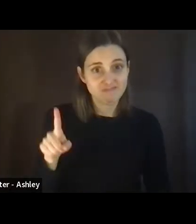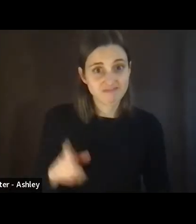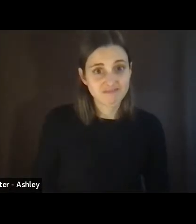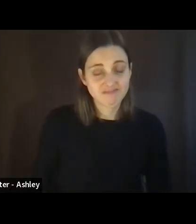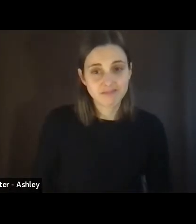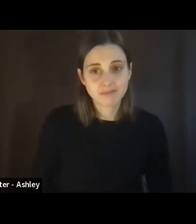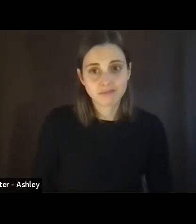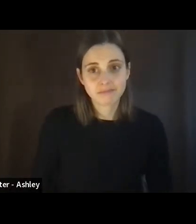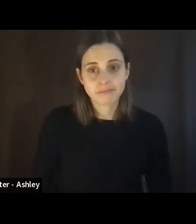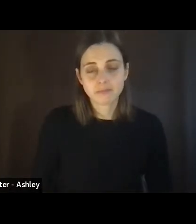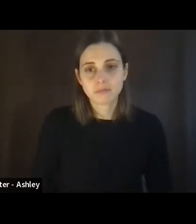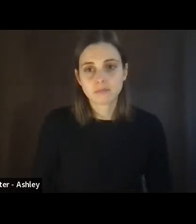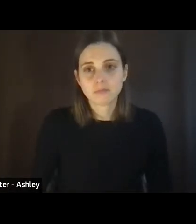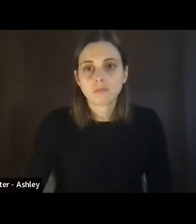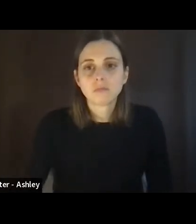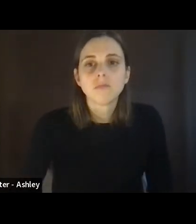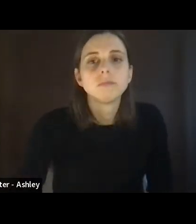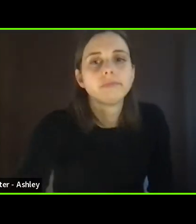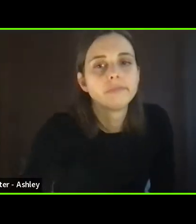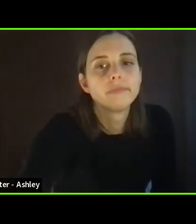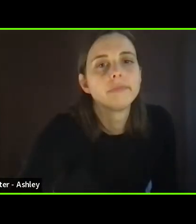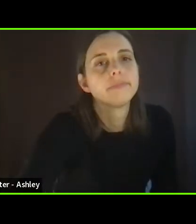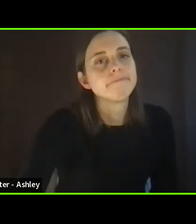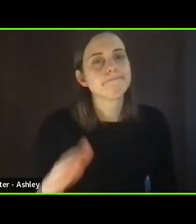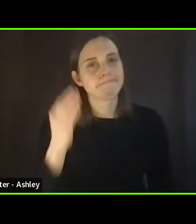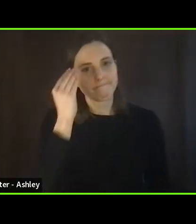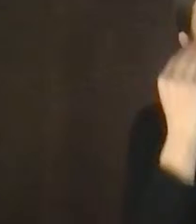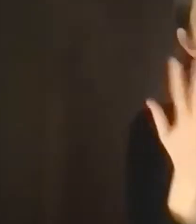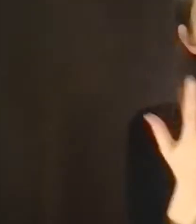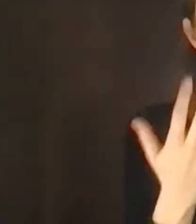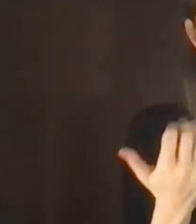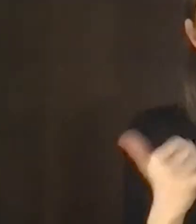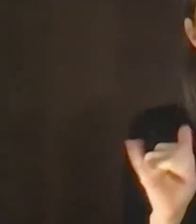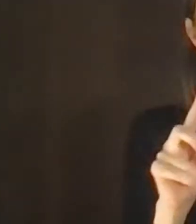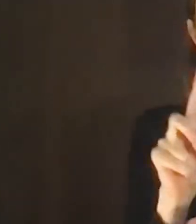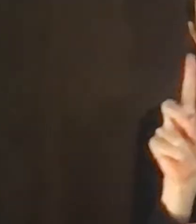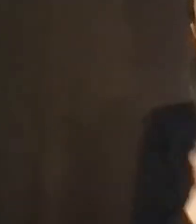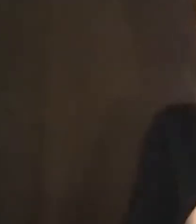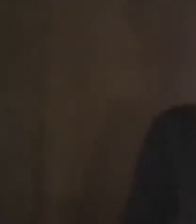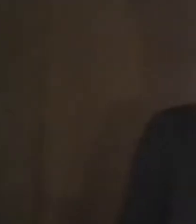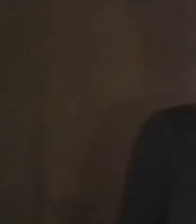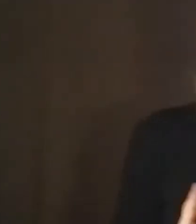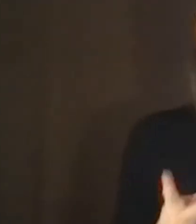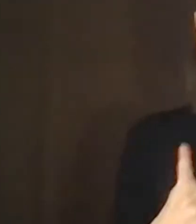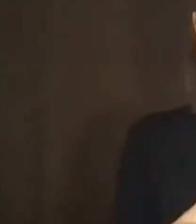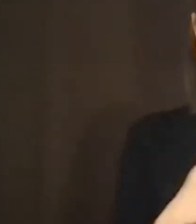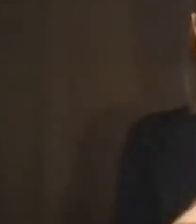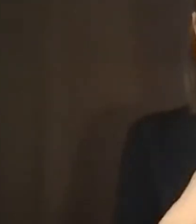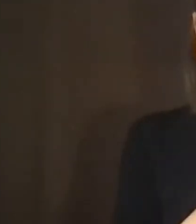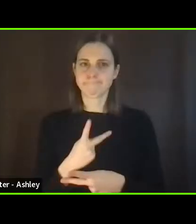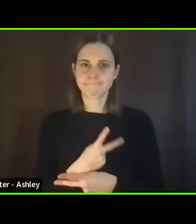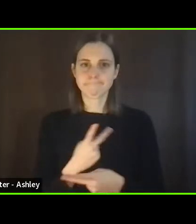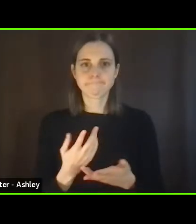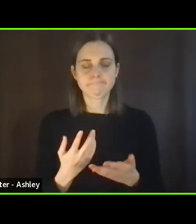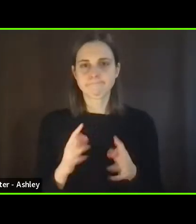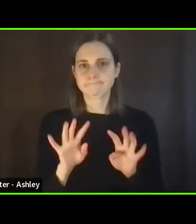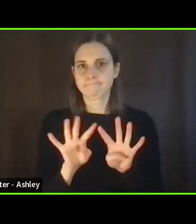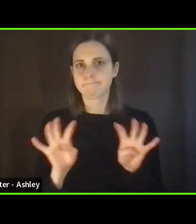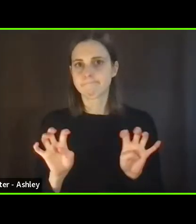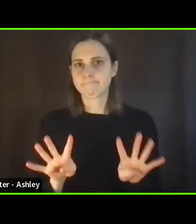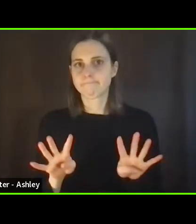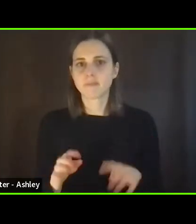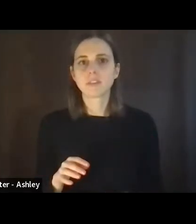So those designs are still being determined. The footprint across the bridge, you saw, we're trying, we've got to fit back into the